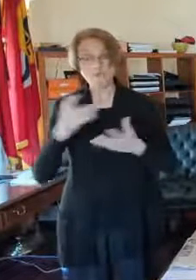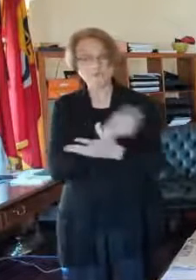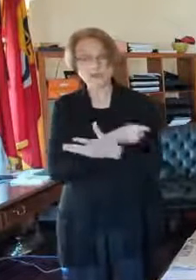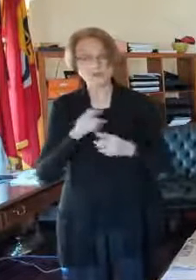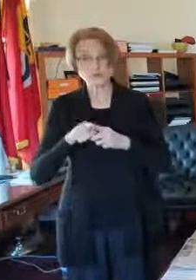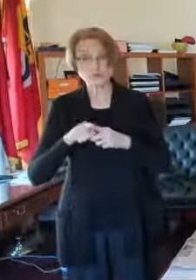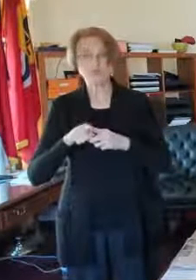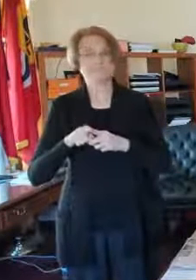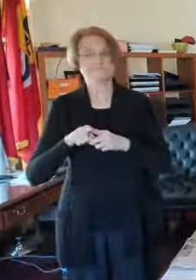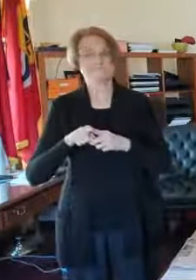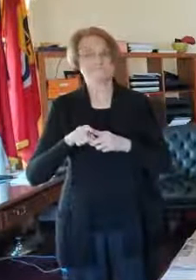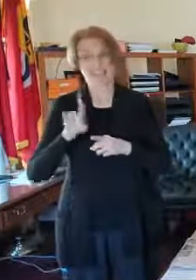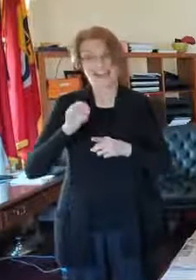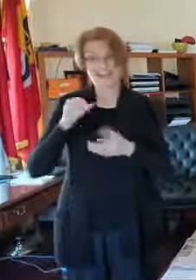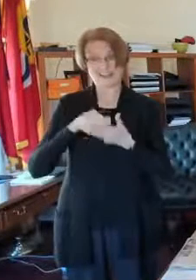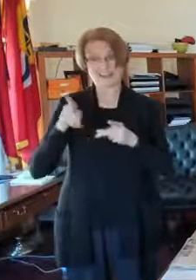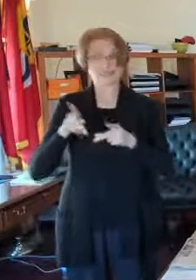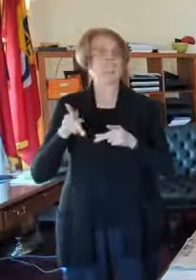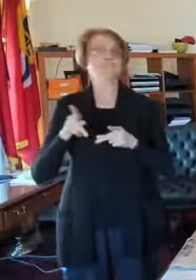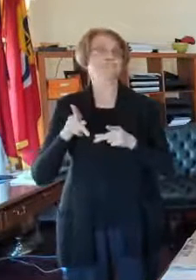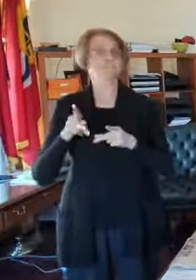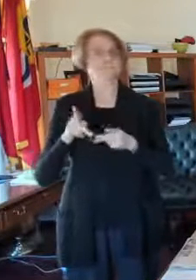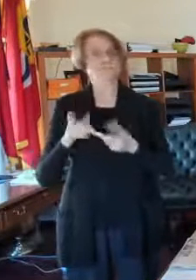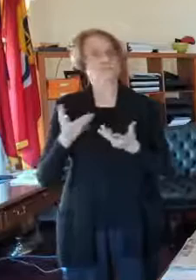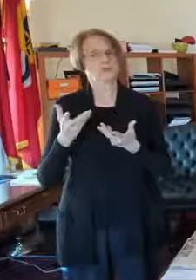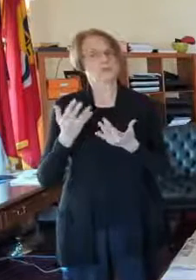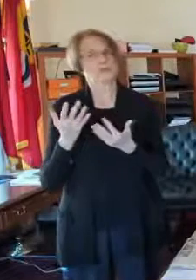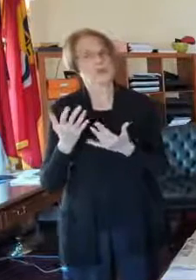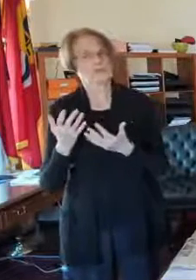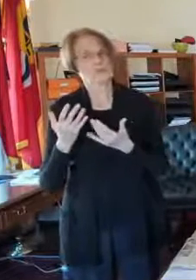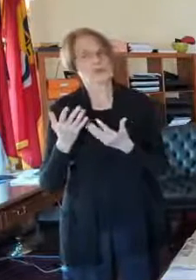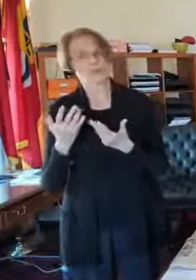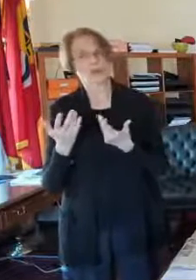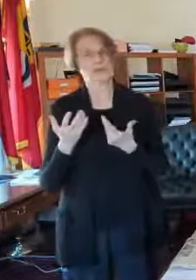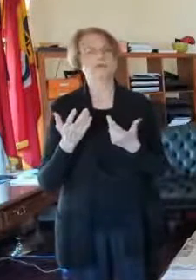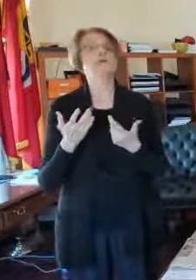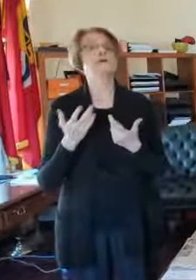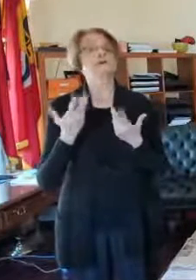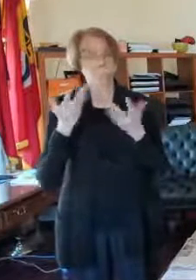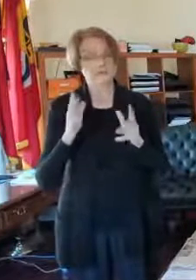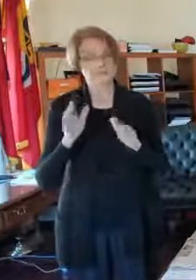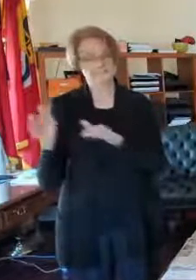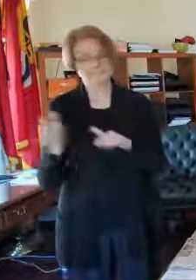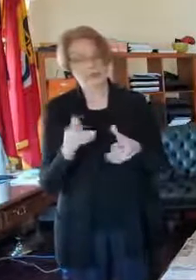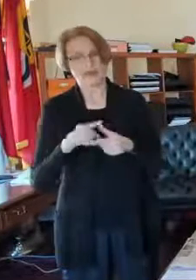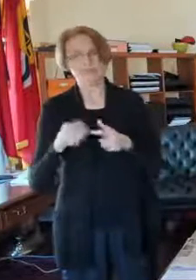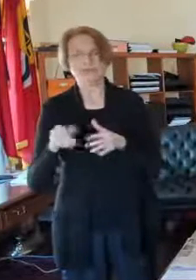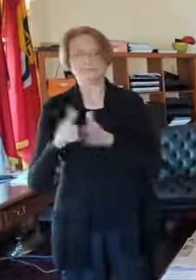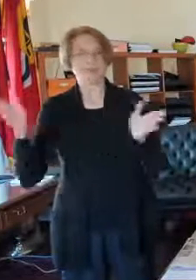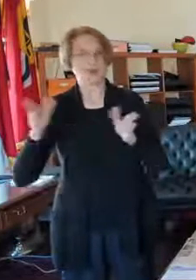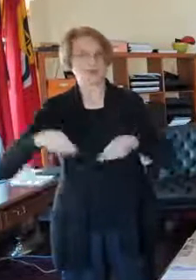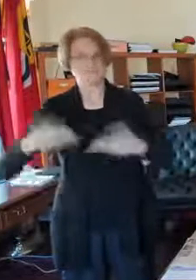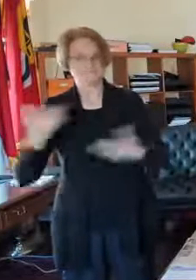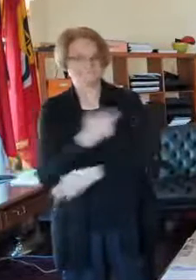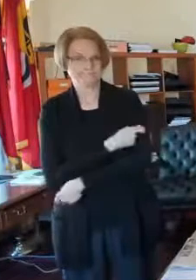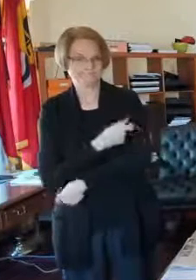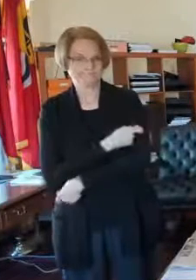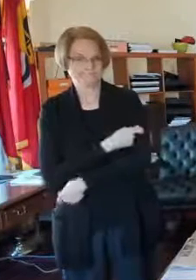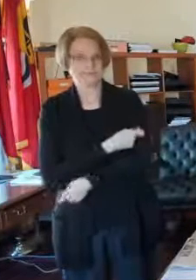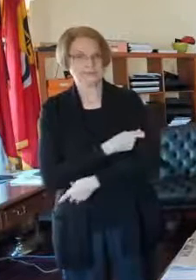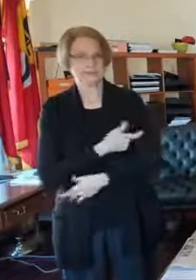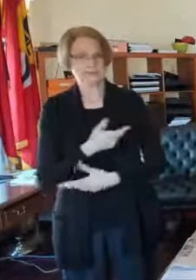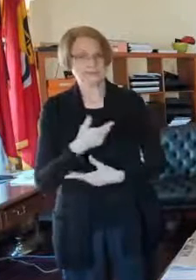people and get all of those who want it done vaccinated. So I'm hearing that it's a few months